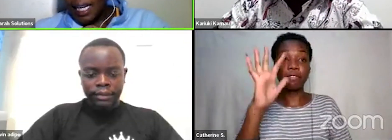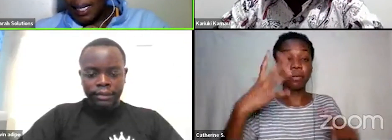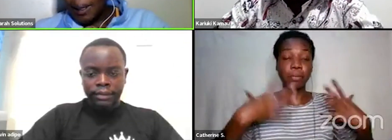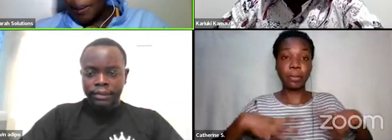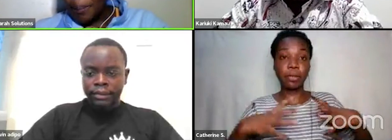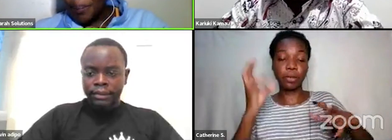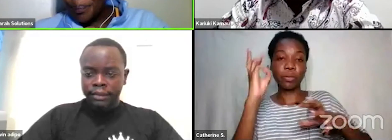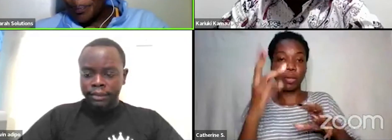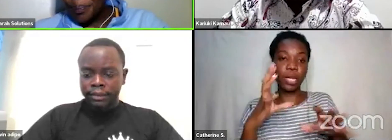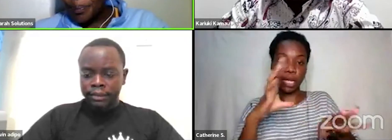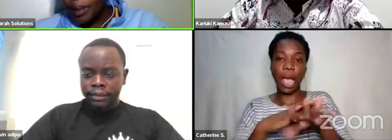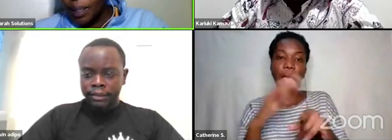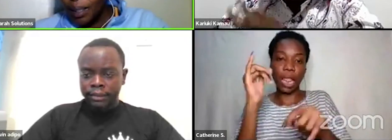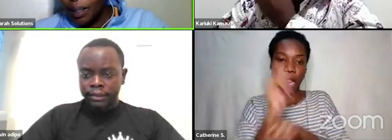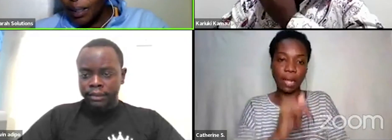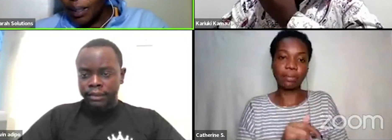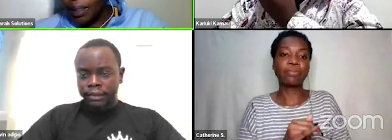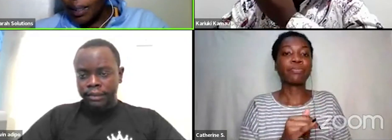this. Where